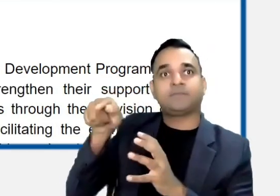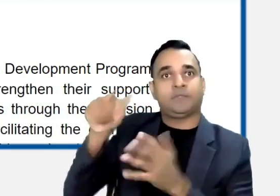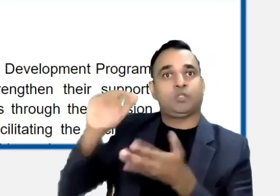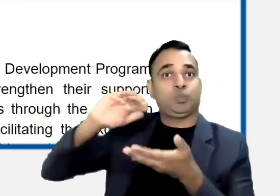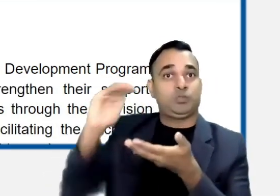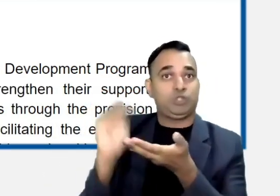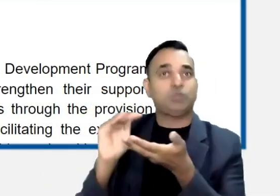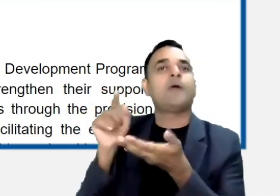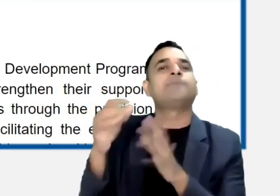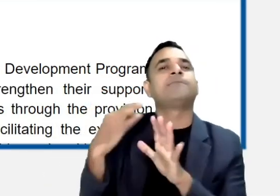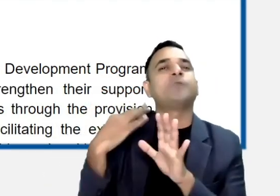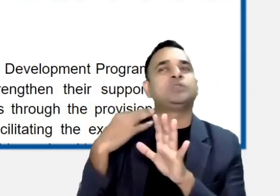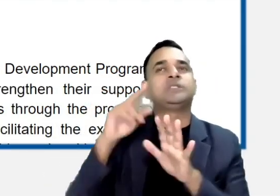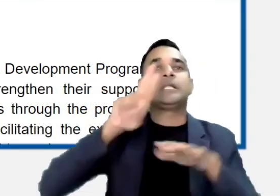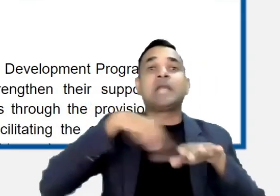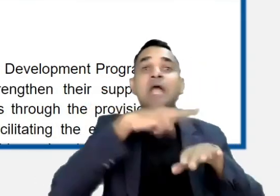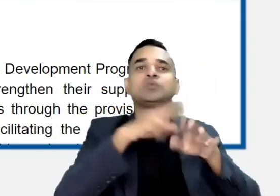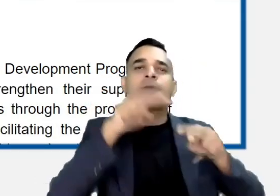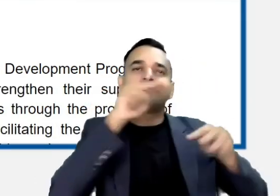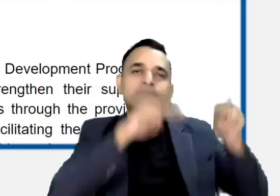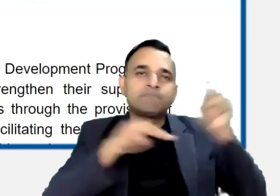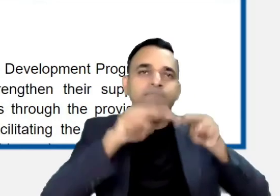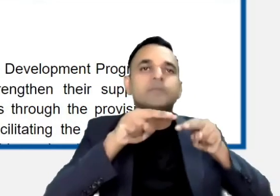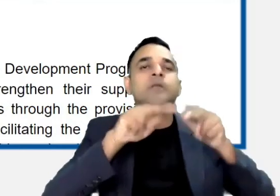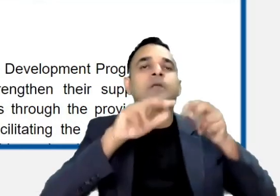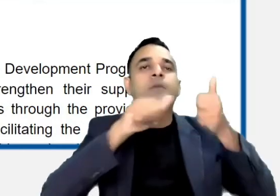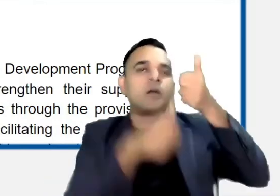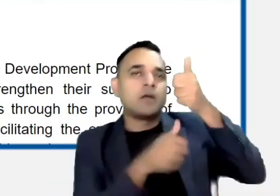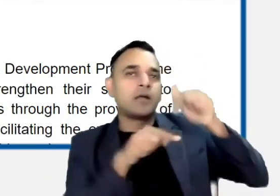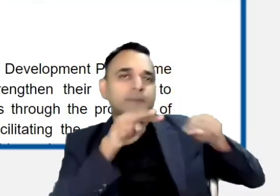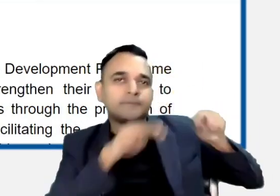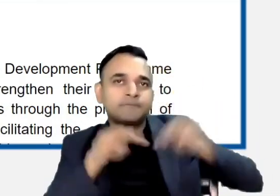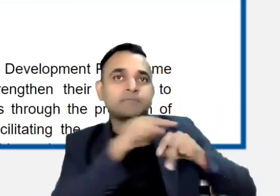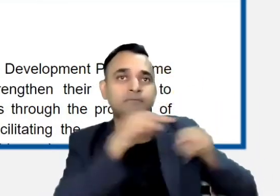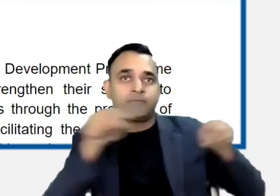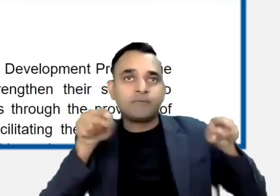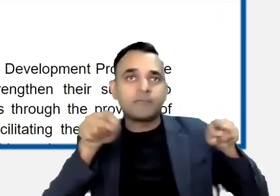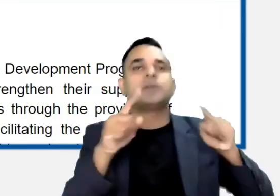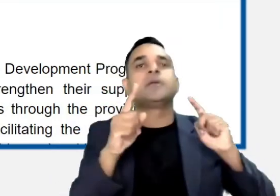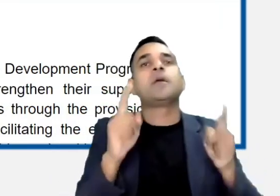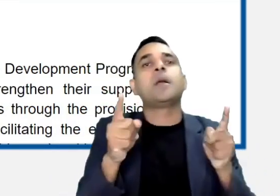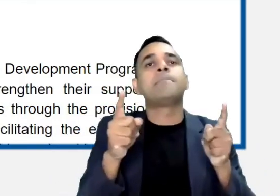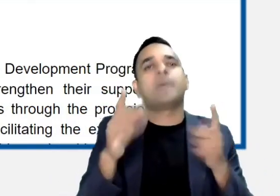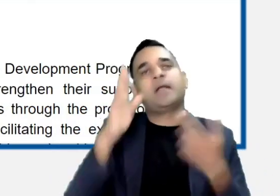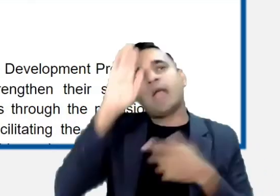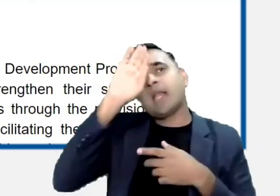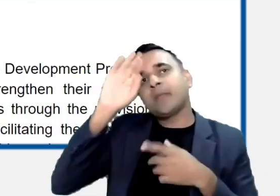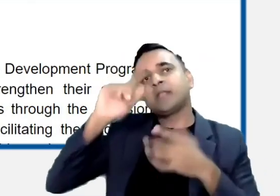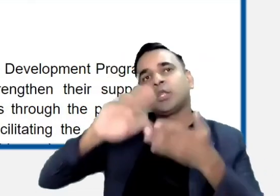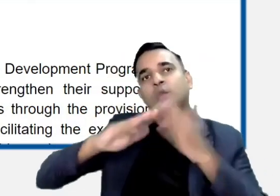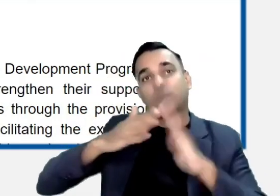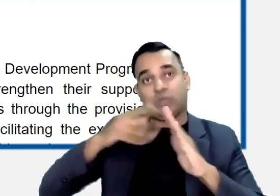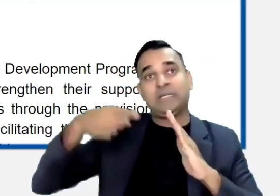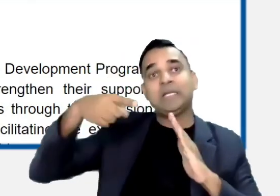civil society organizations, development partners, and other stakeholders to strengthen continental, regional, and